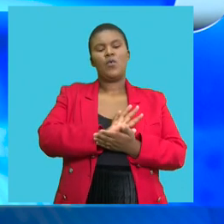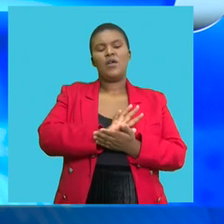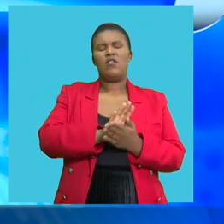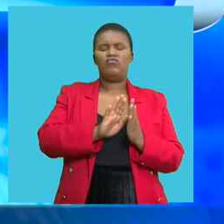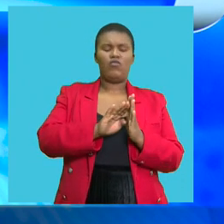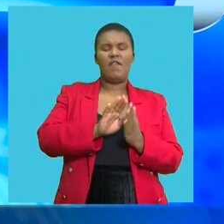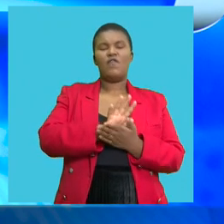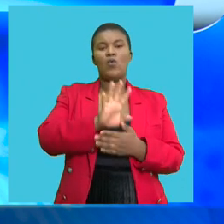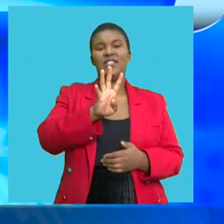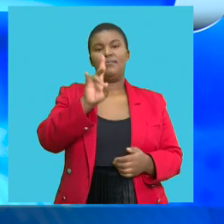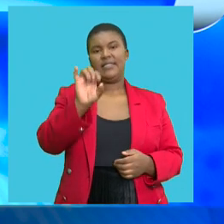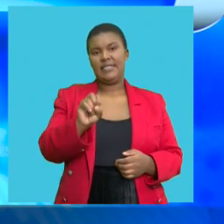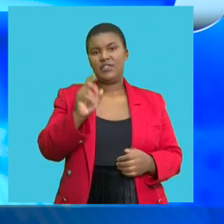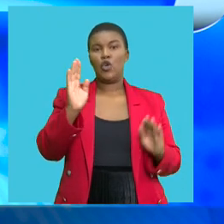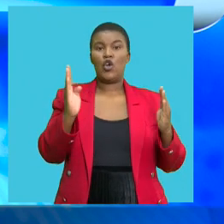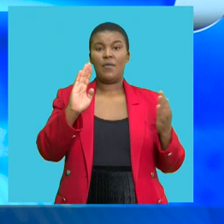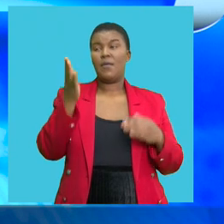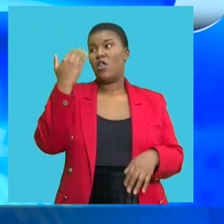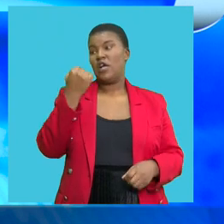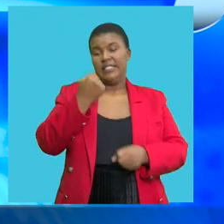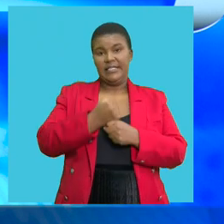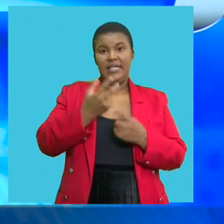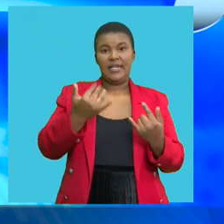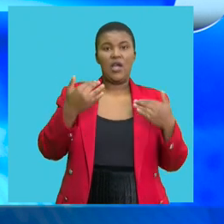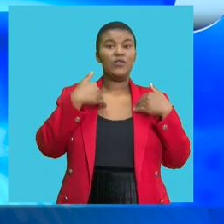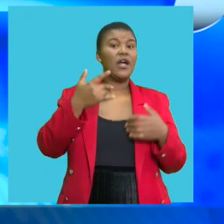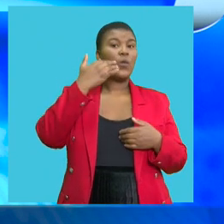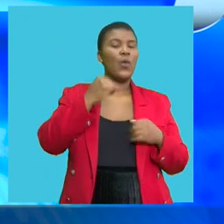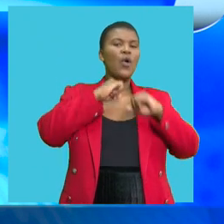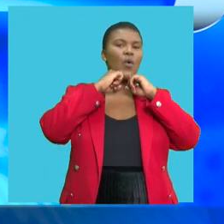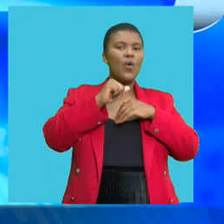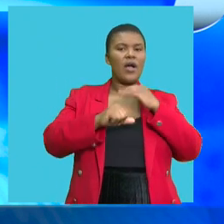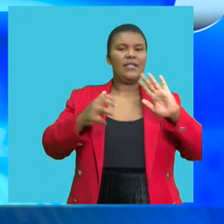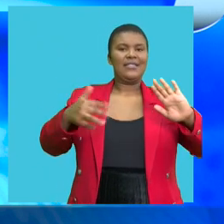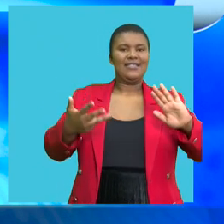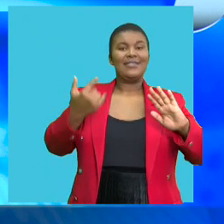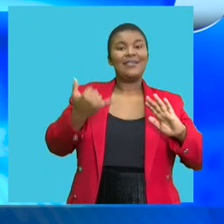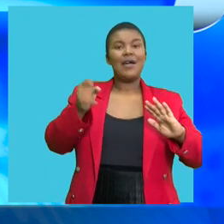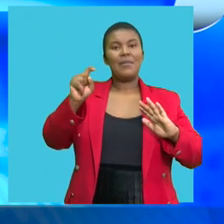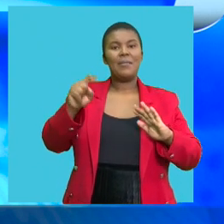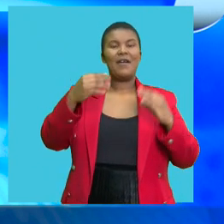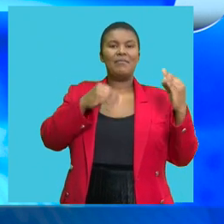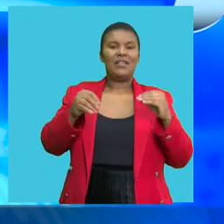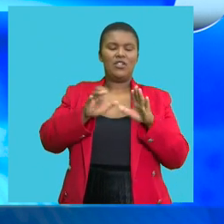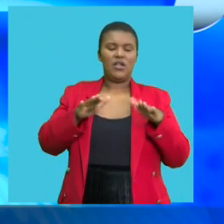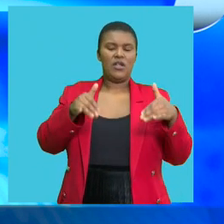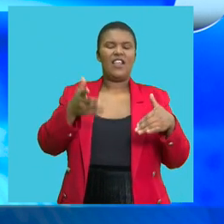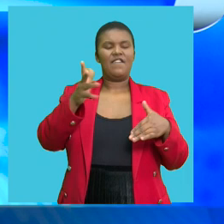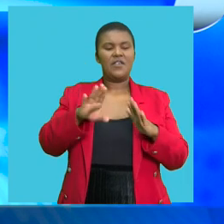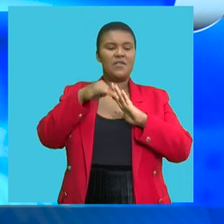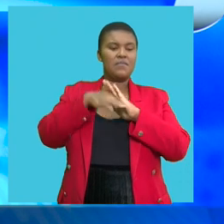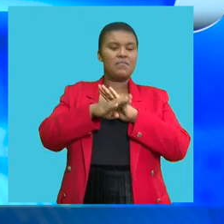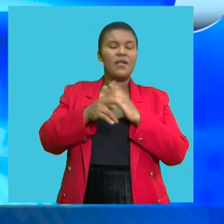year, continuing a downward trend that began in August. The Automotive Business Council attributed this decline